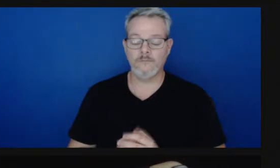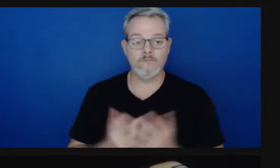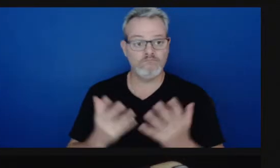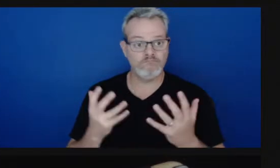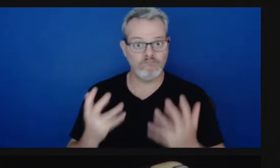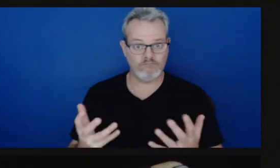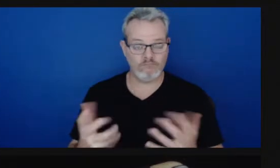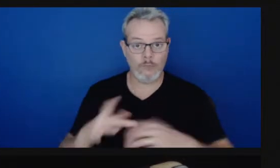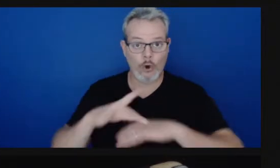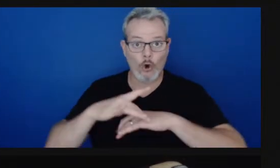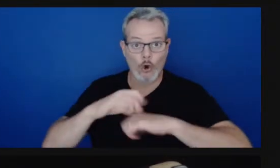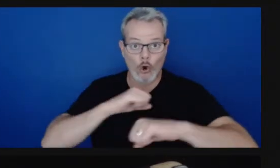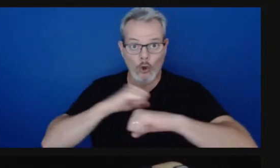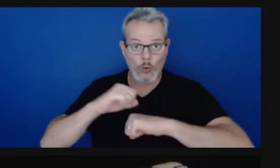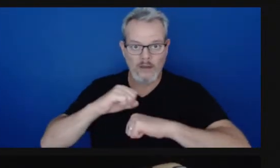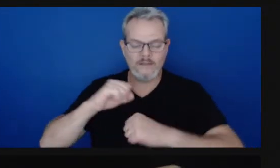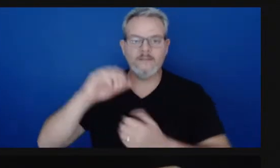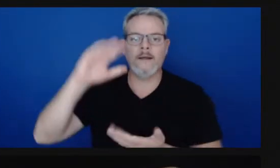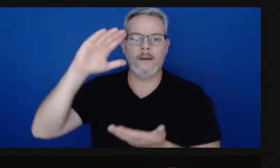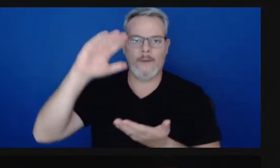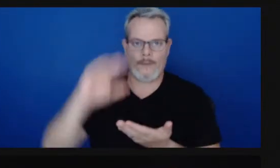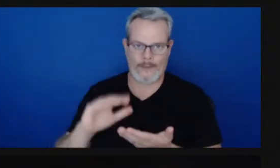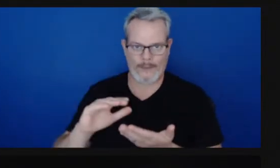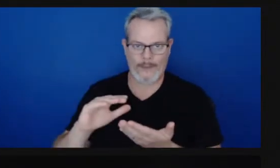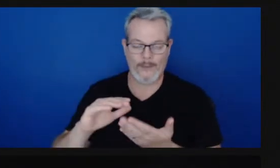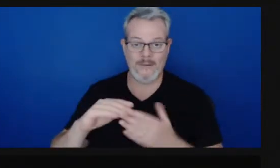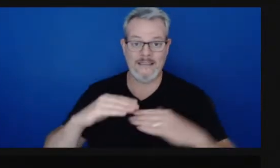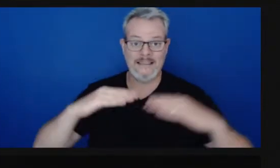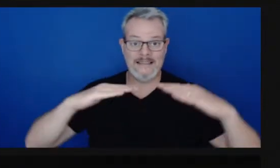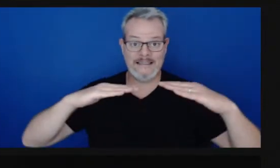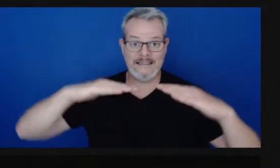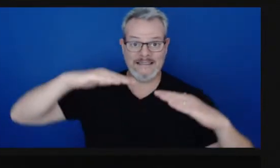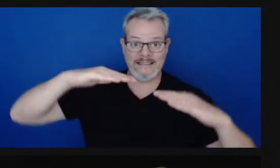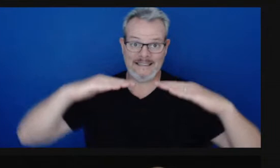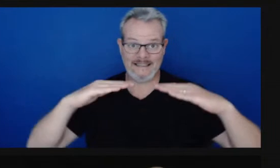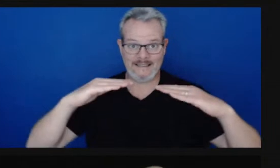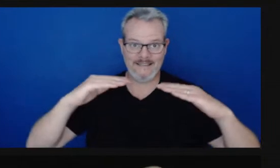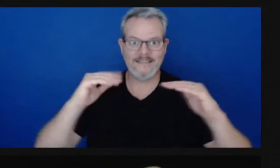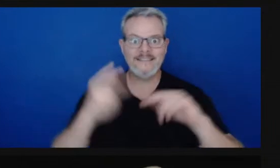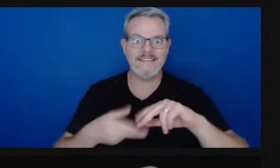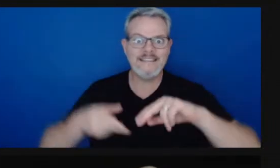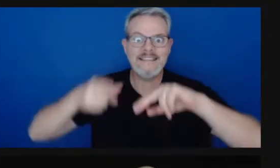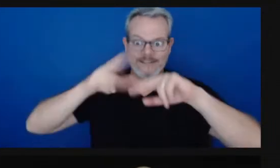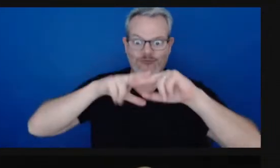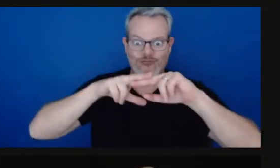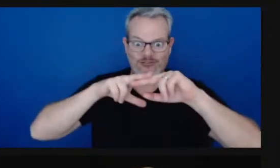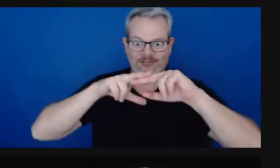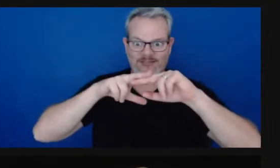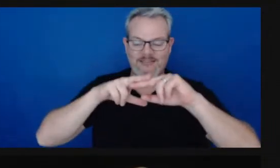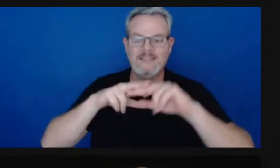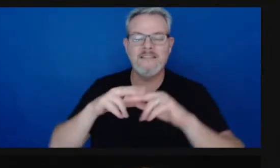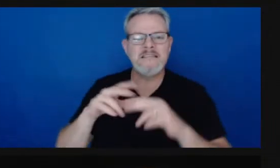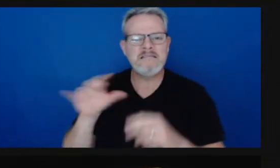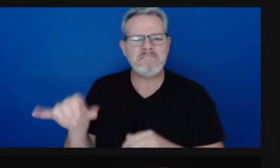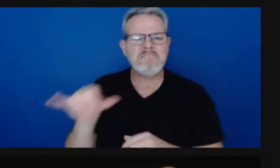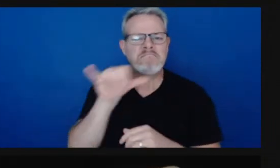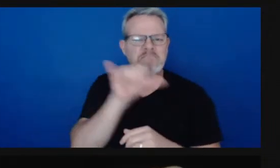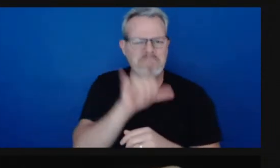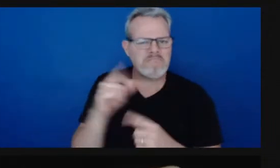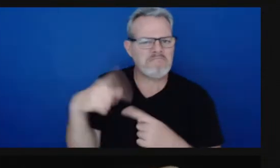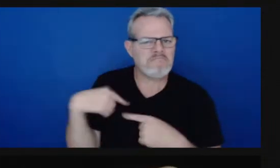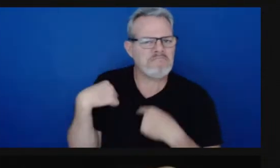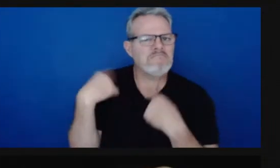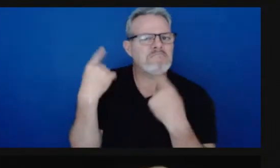earthquakes, we have increasing ground tilt. This is a little bit similar to what we saw preceding the last summit eruptions that followed intrusions to the south as